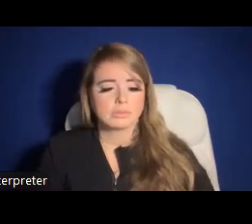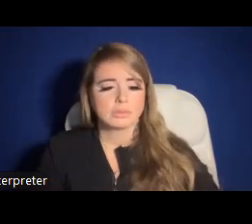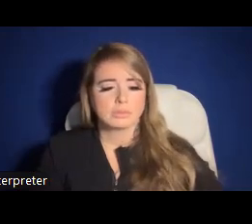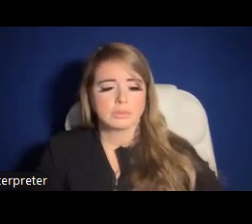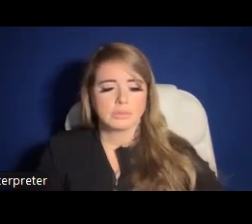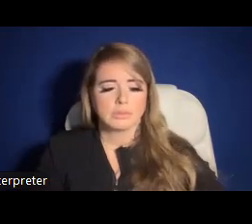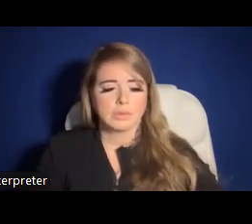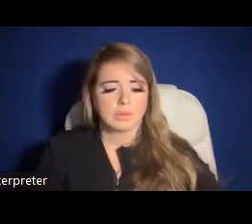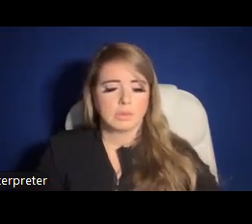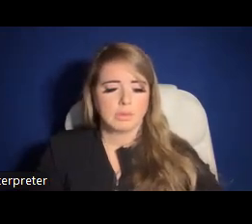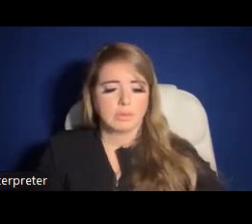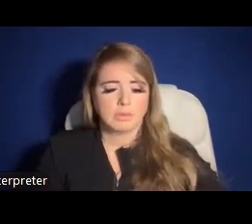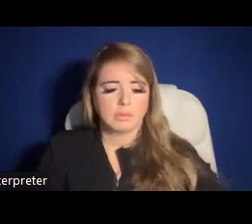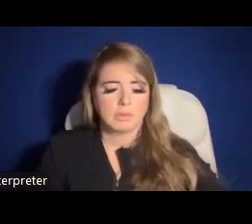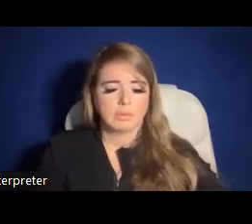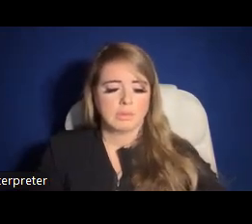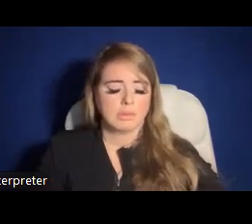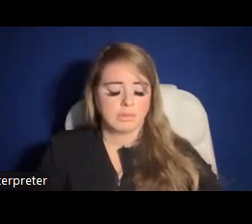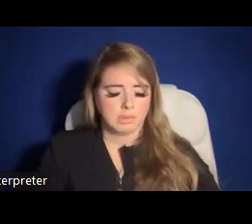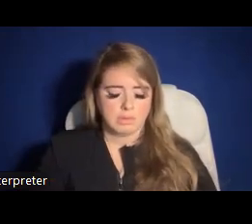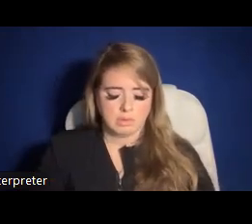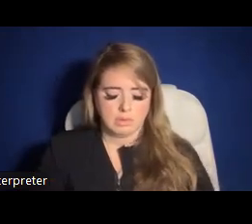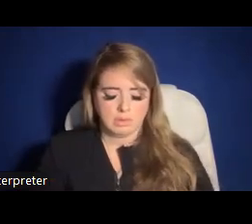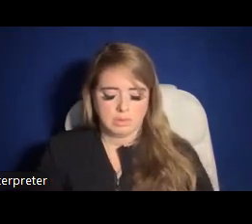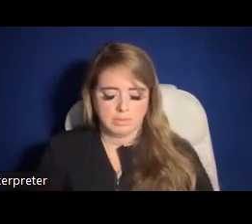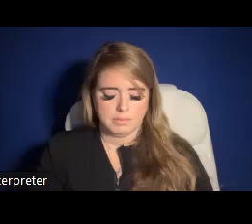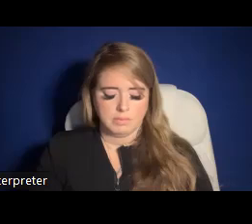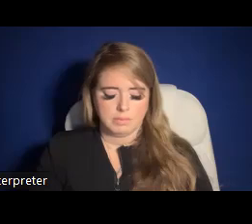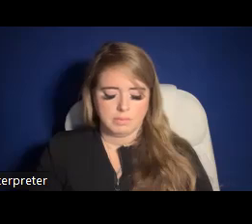I'll let Carolyn go first. She's ahead of me.